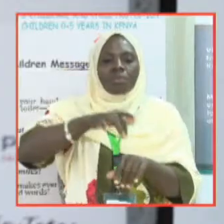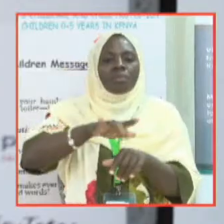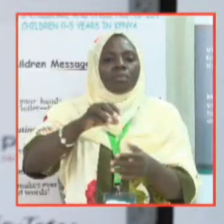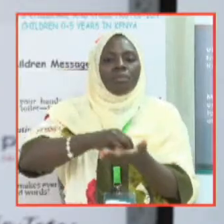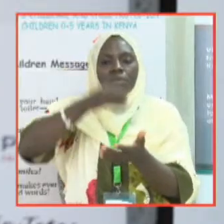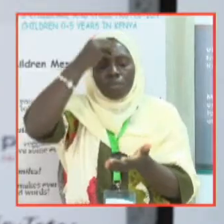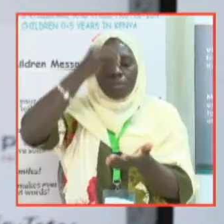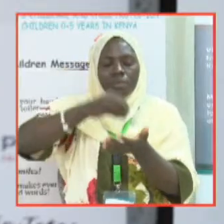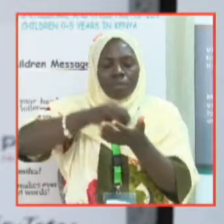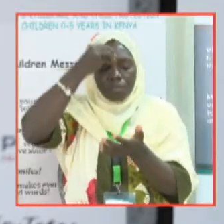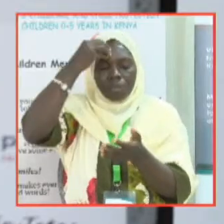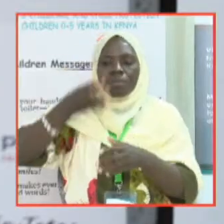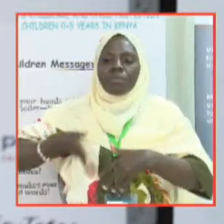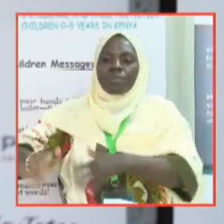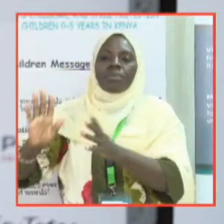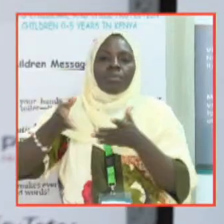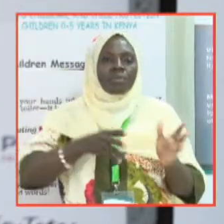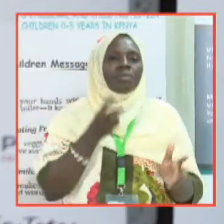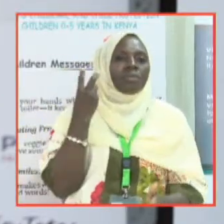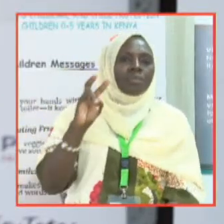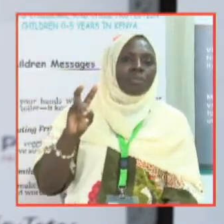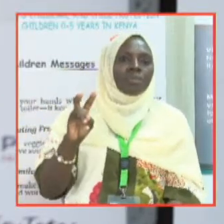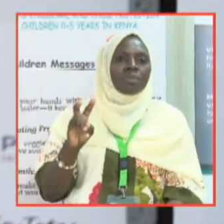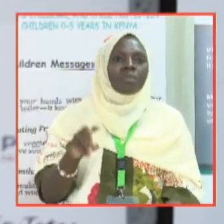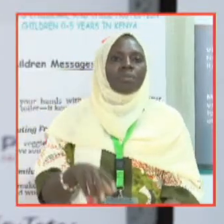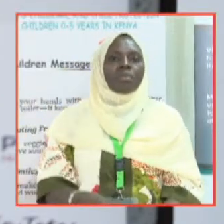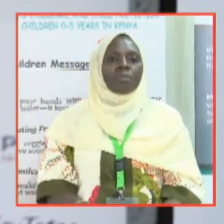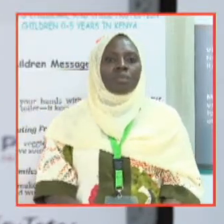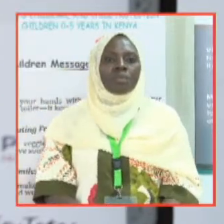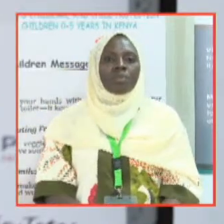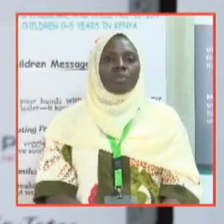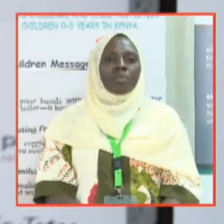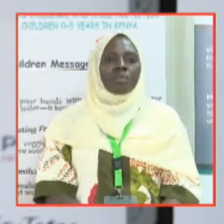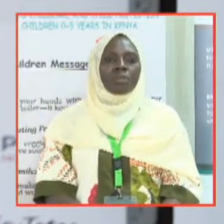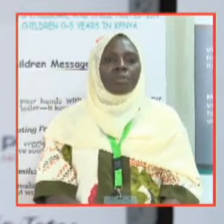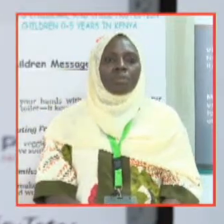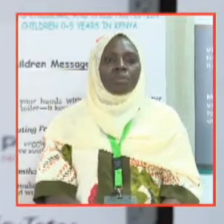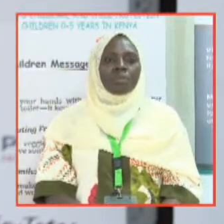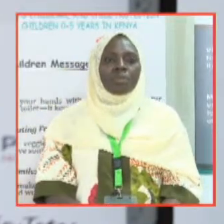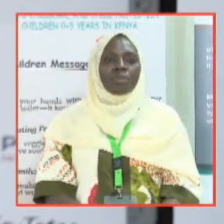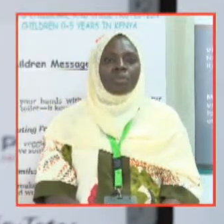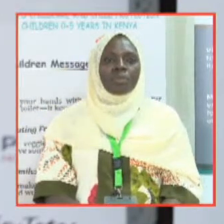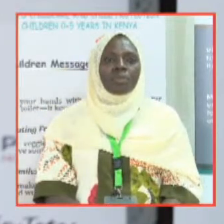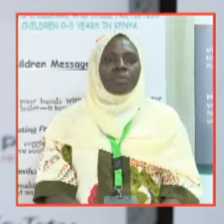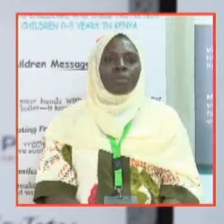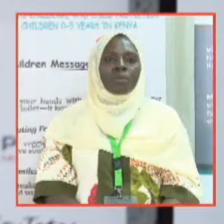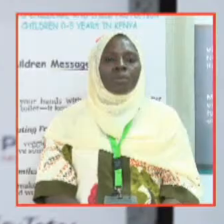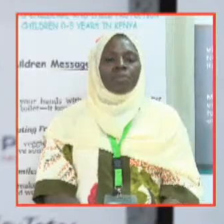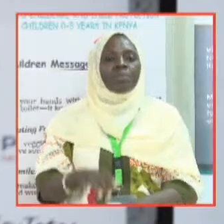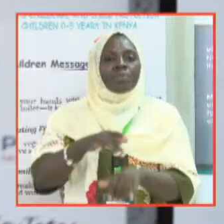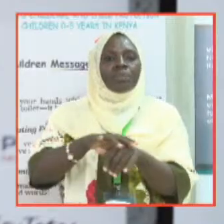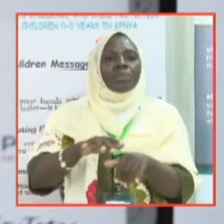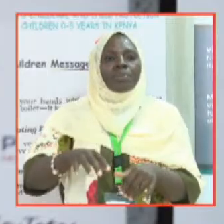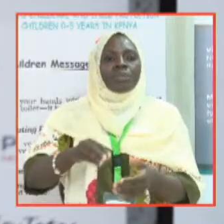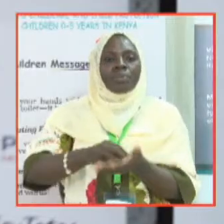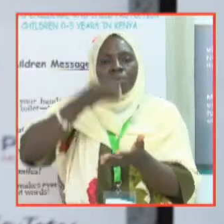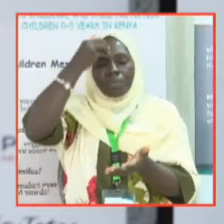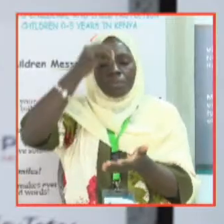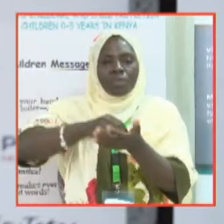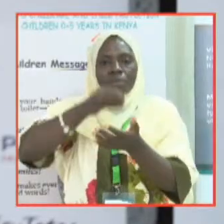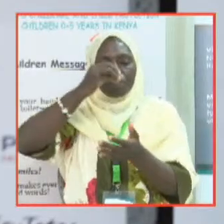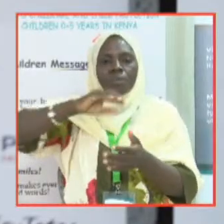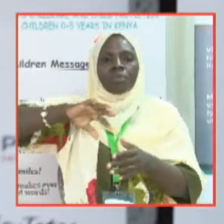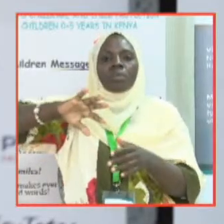that, of course, early childhood education is a devolved function and it received a lot